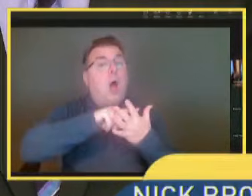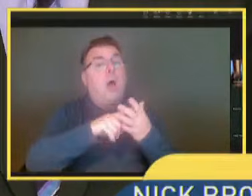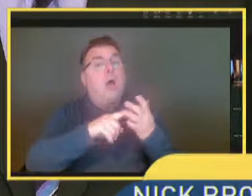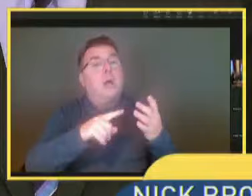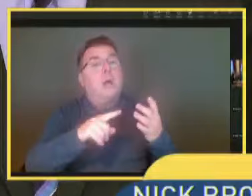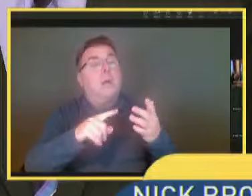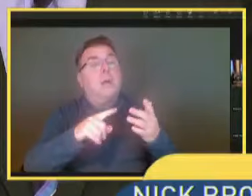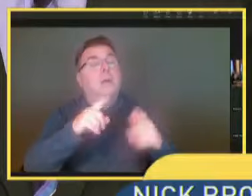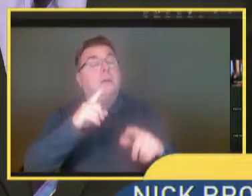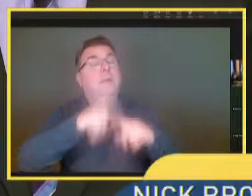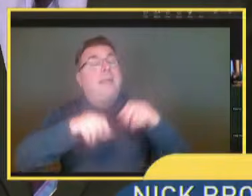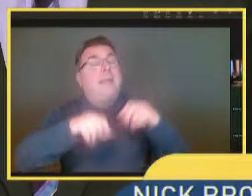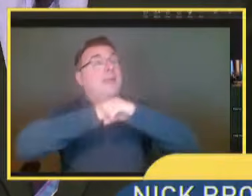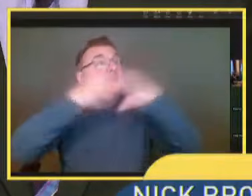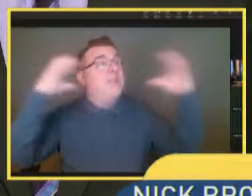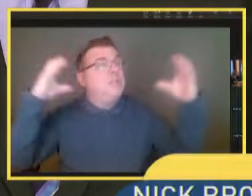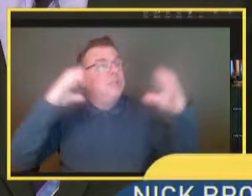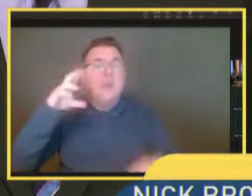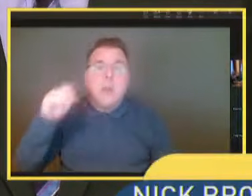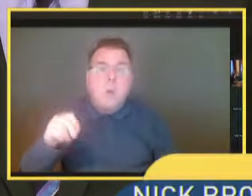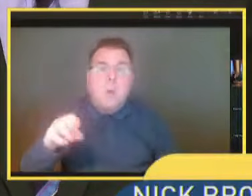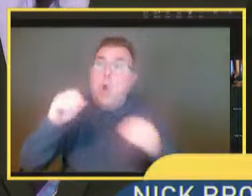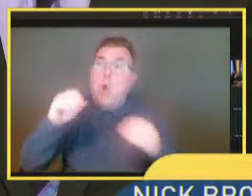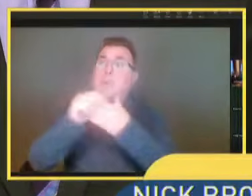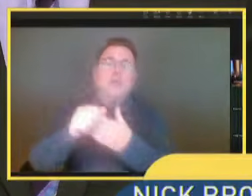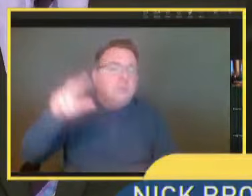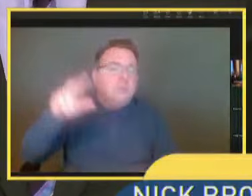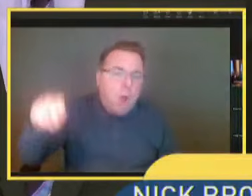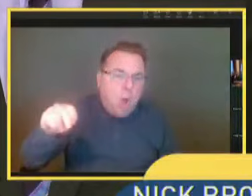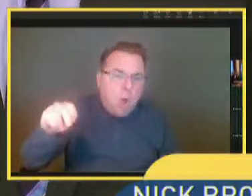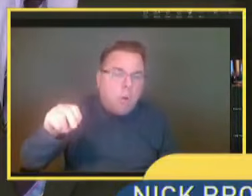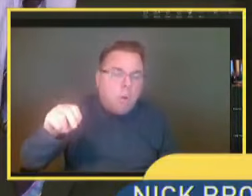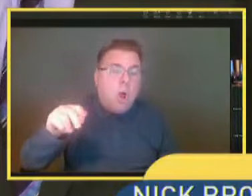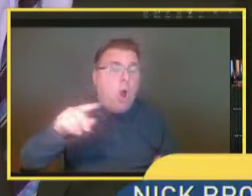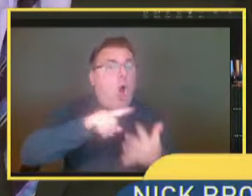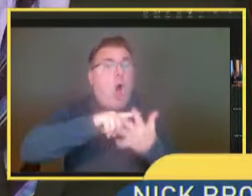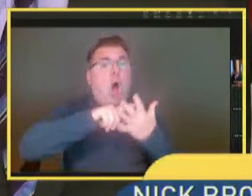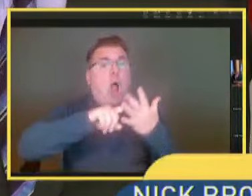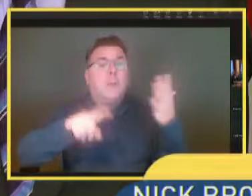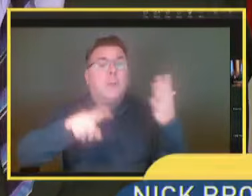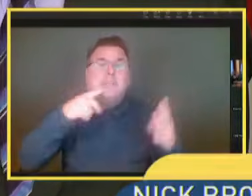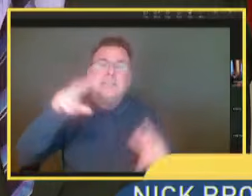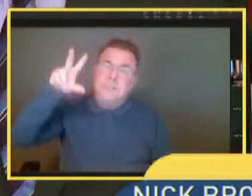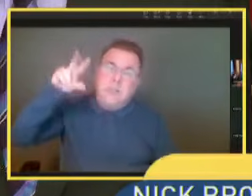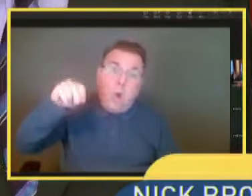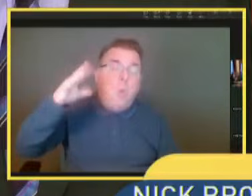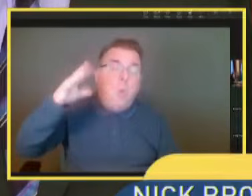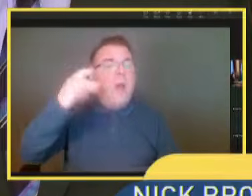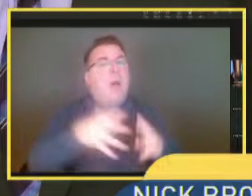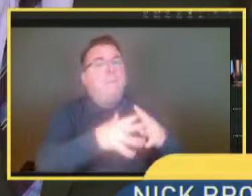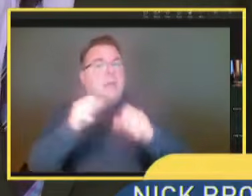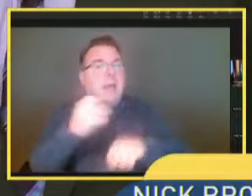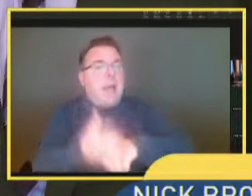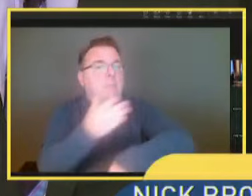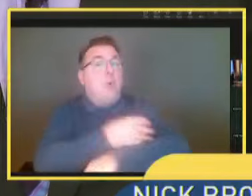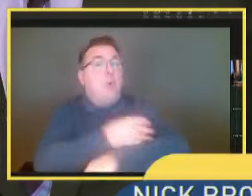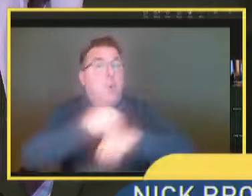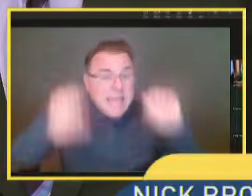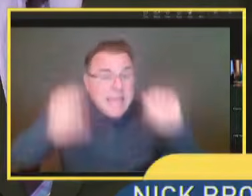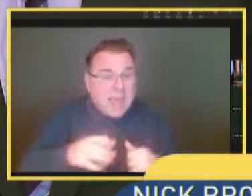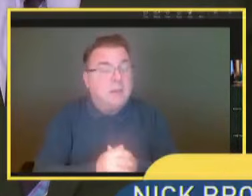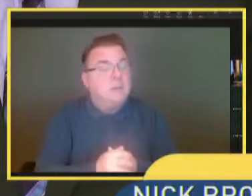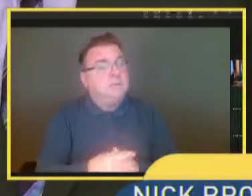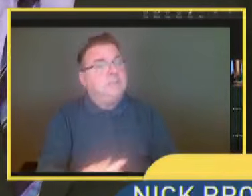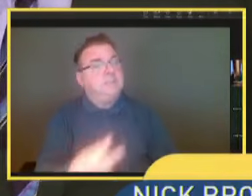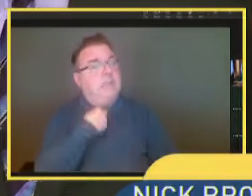and the absence of moral leadership. We must dissent because America can do better, because America has no choice but